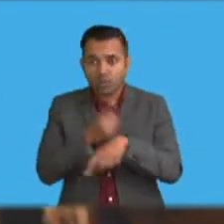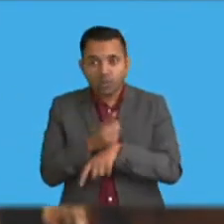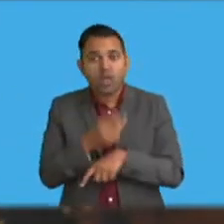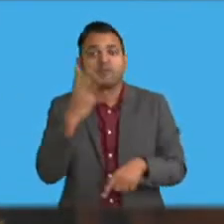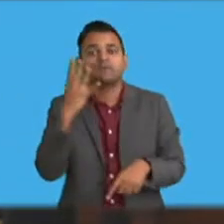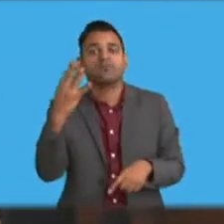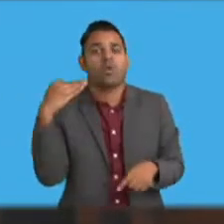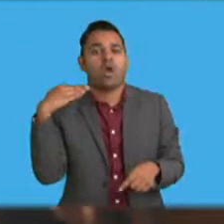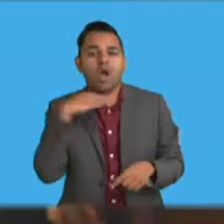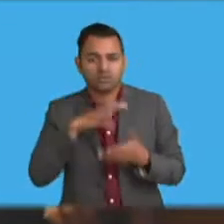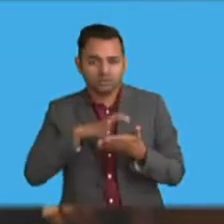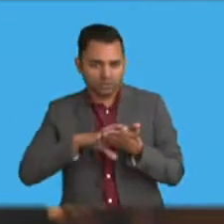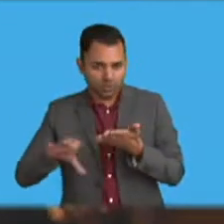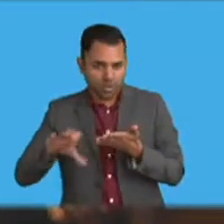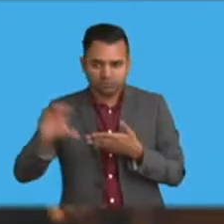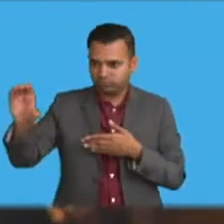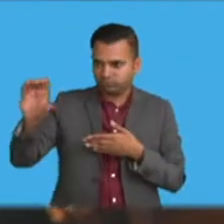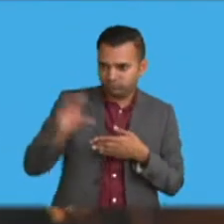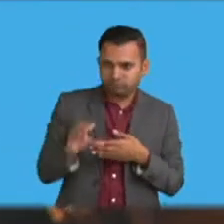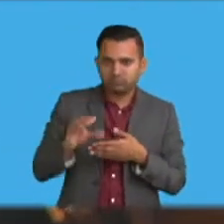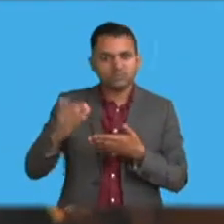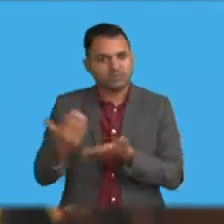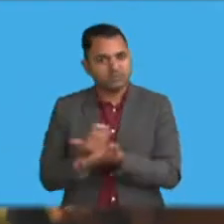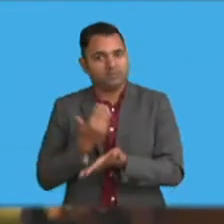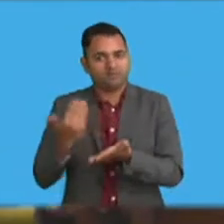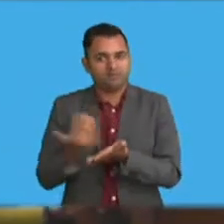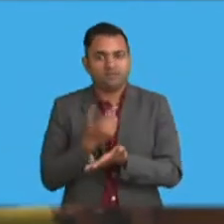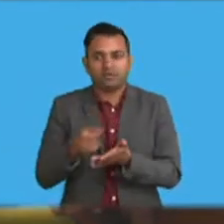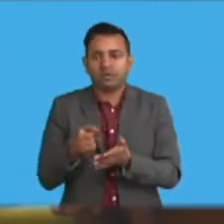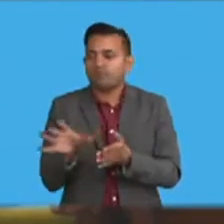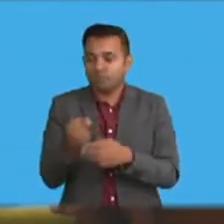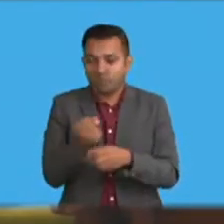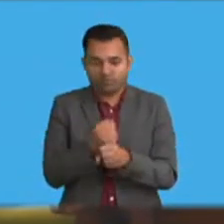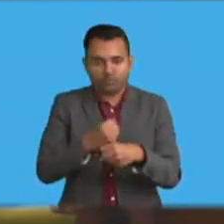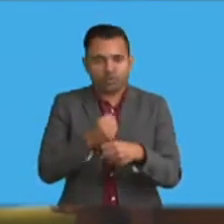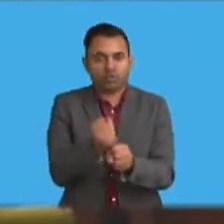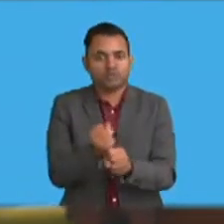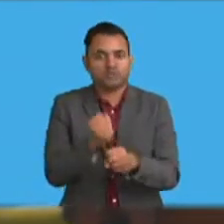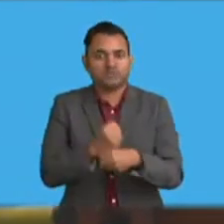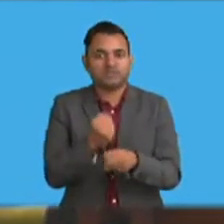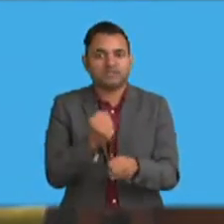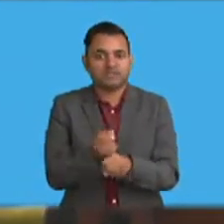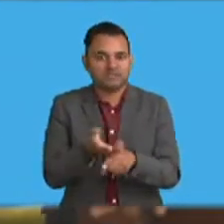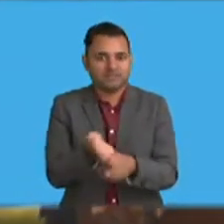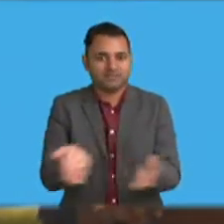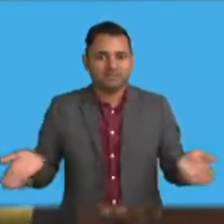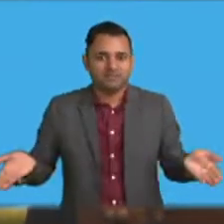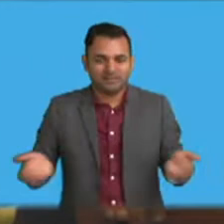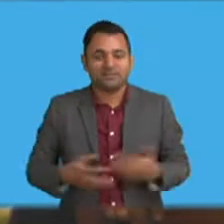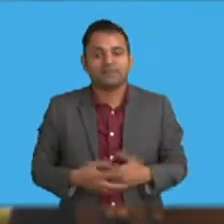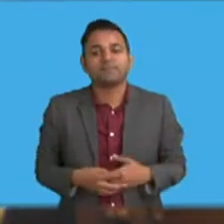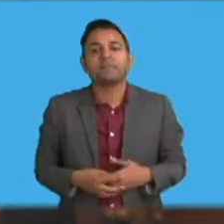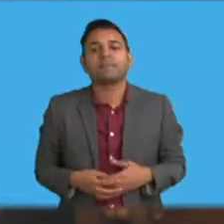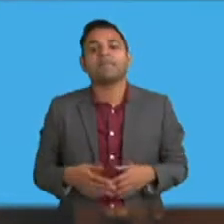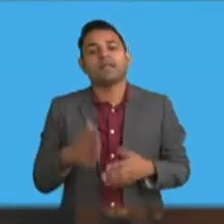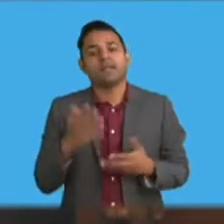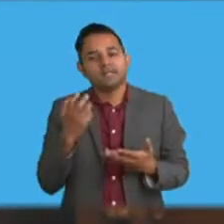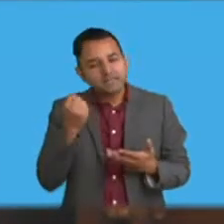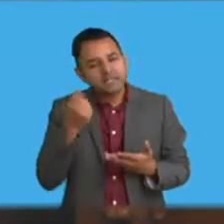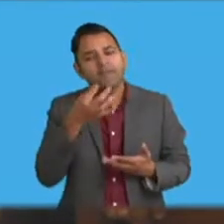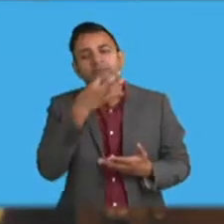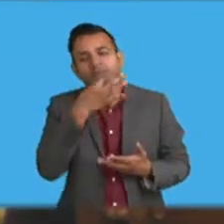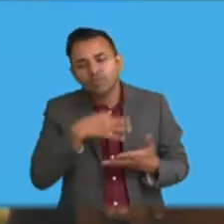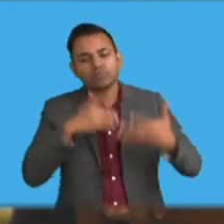from the sale of his farm produce, Madam Speaker. Madam Speaker, these are just some examples, and